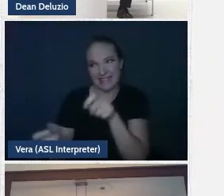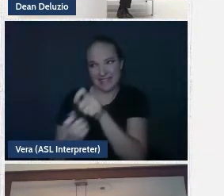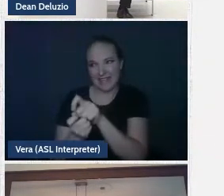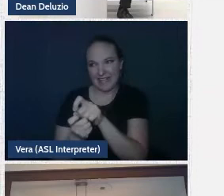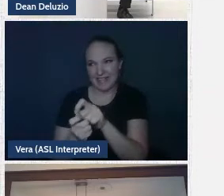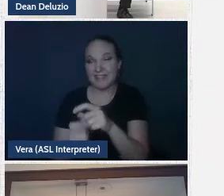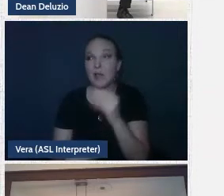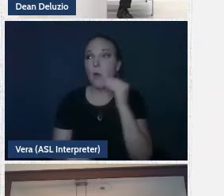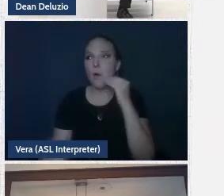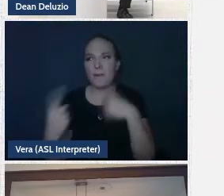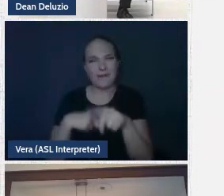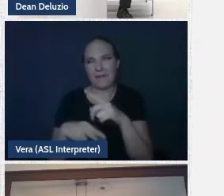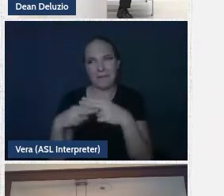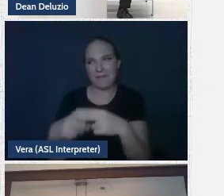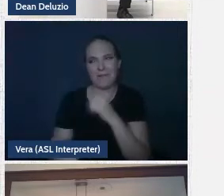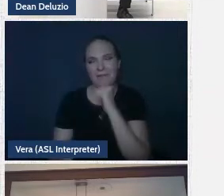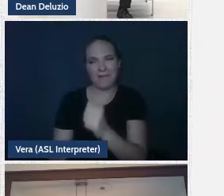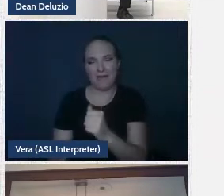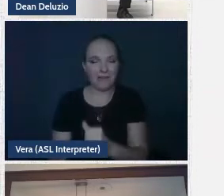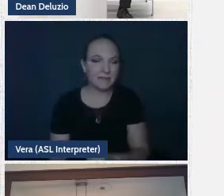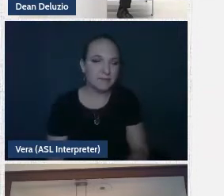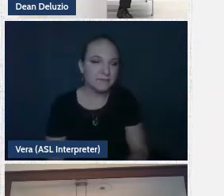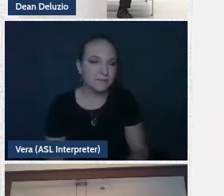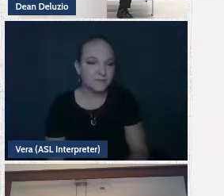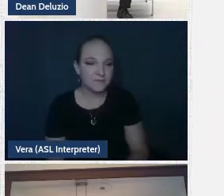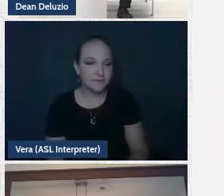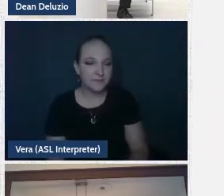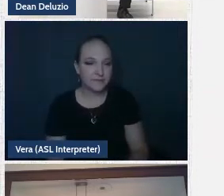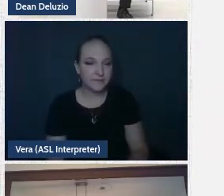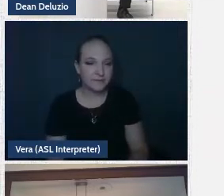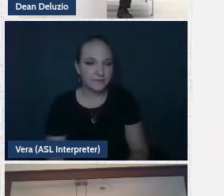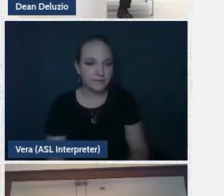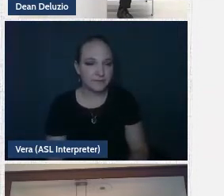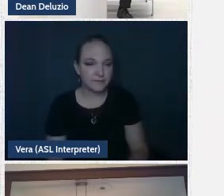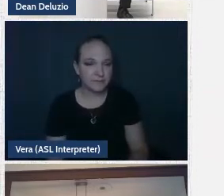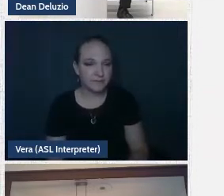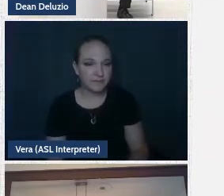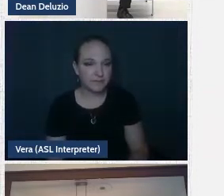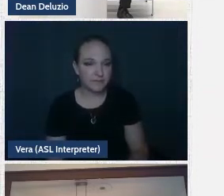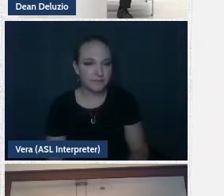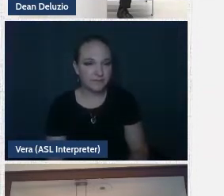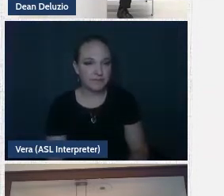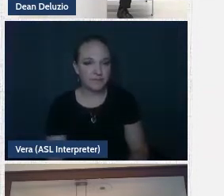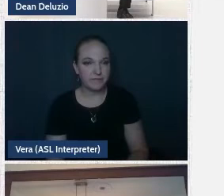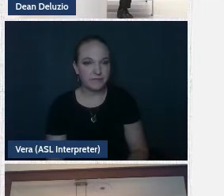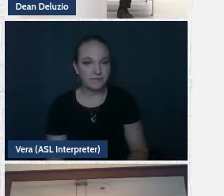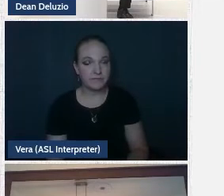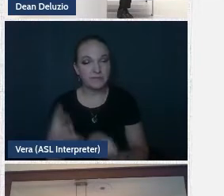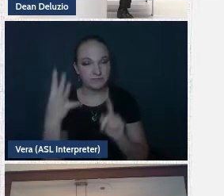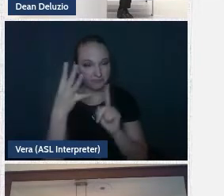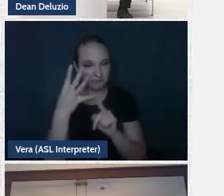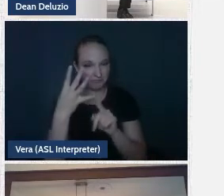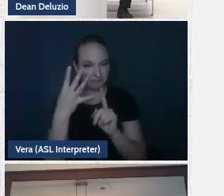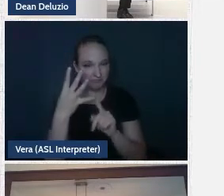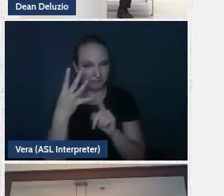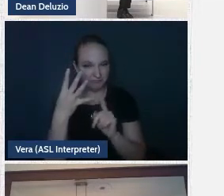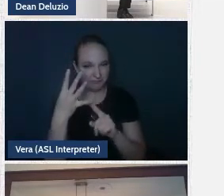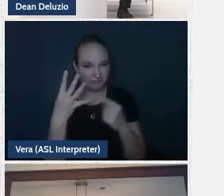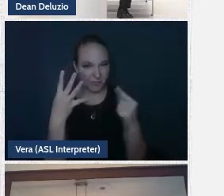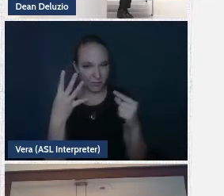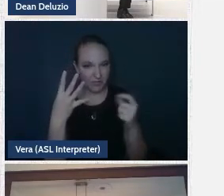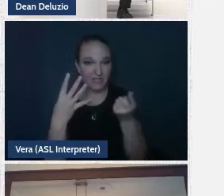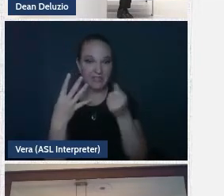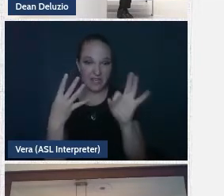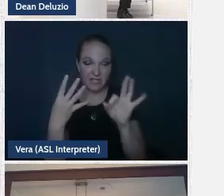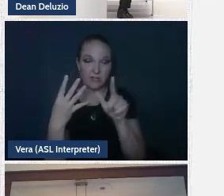homecoming. I don't think that can count. So the correct answer is 1926. So, fun fact, the first official reunion was held the third